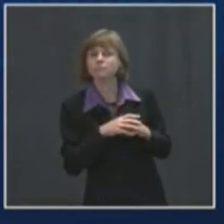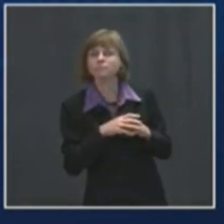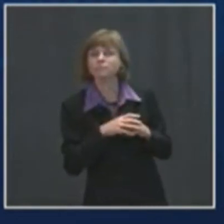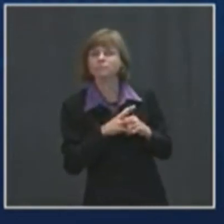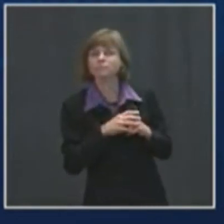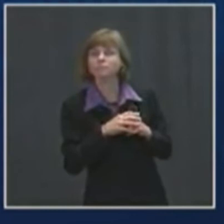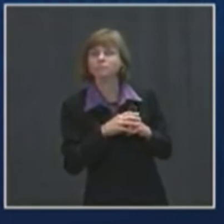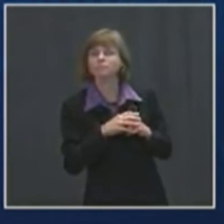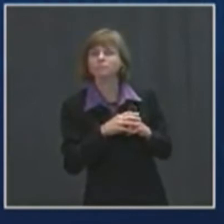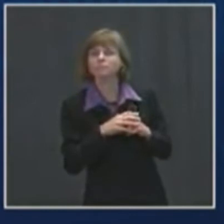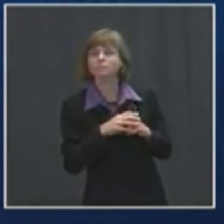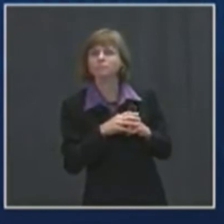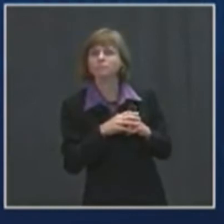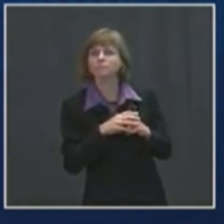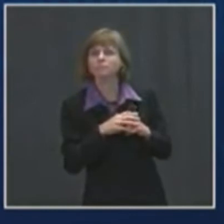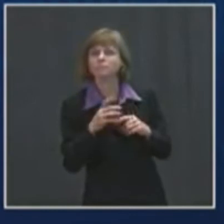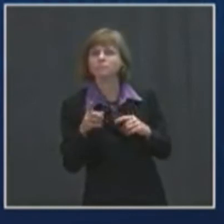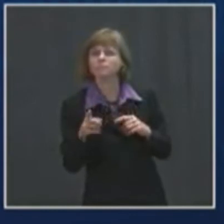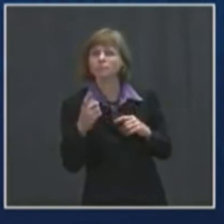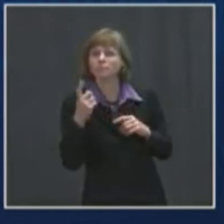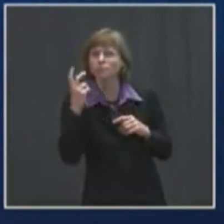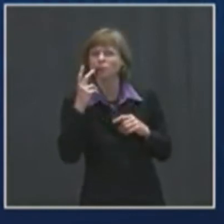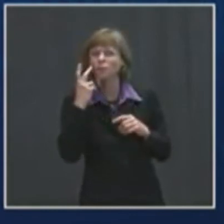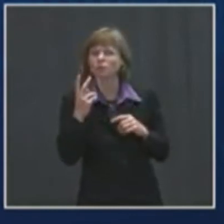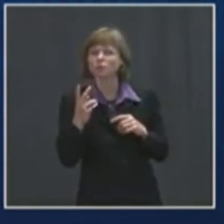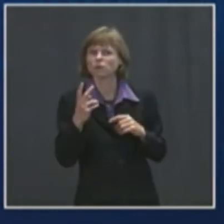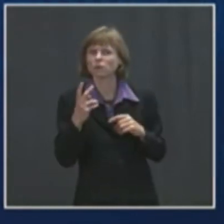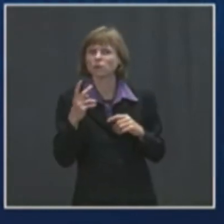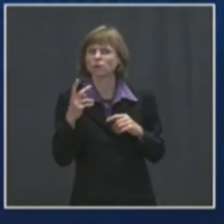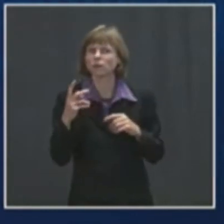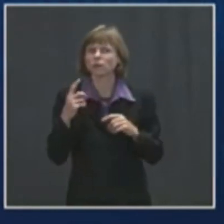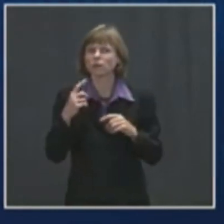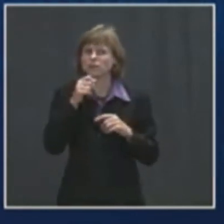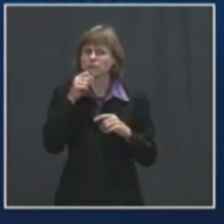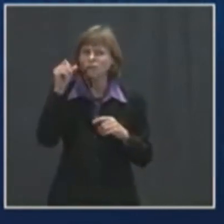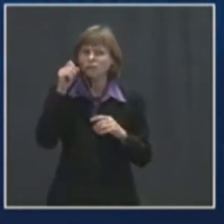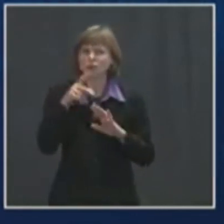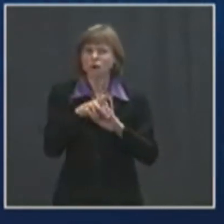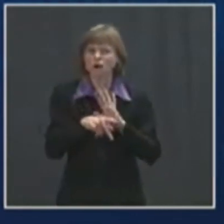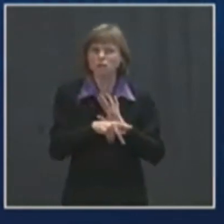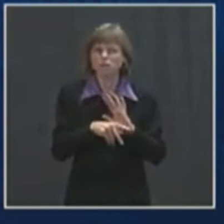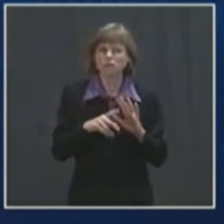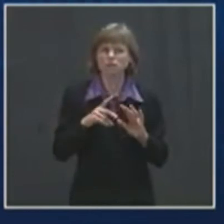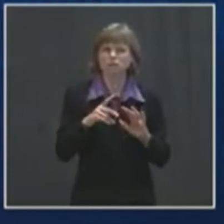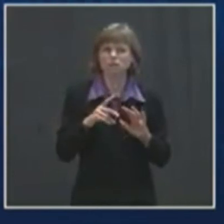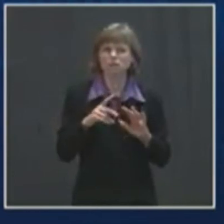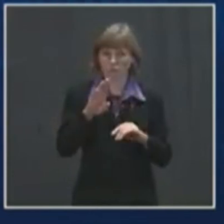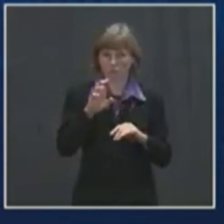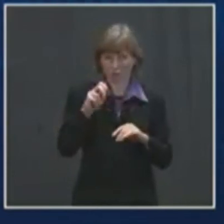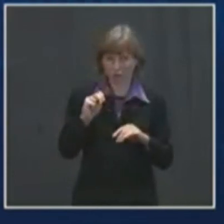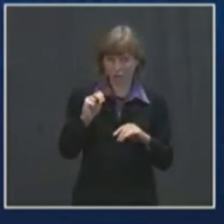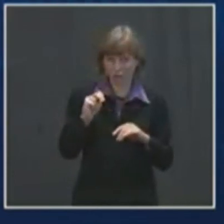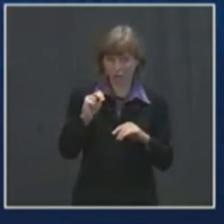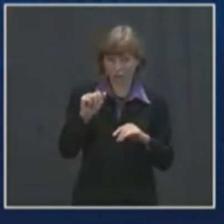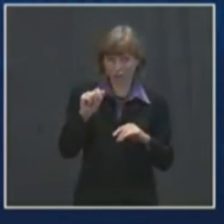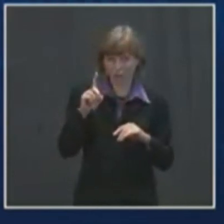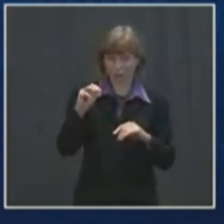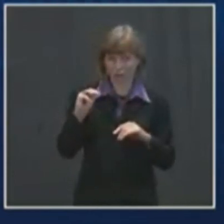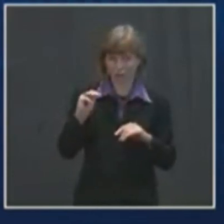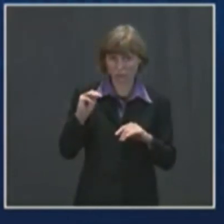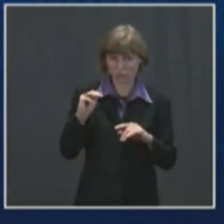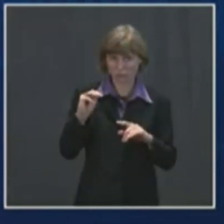Playboy. I mean, we saw a break with Saudi policy yesterday in the Middle East, so will the Biden administration openly condemn or